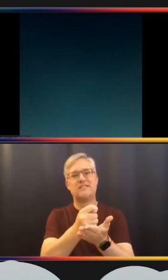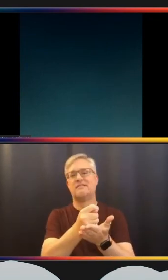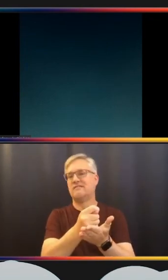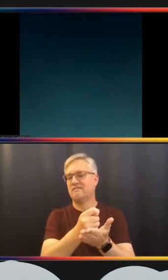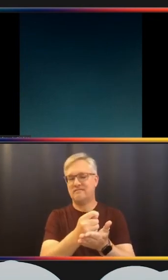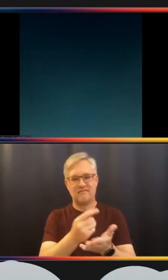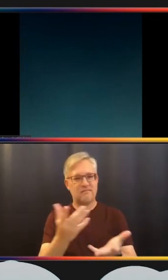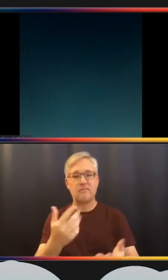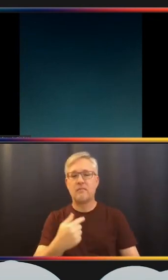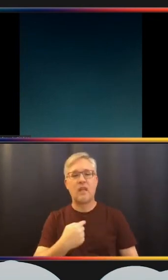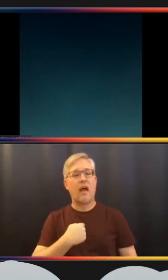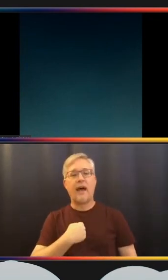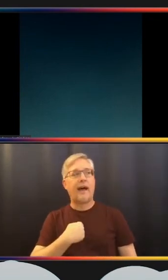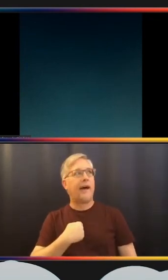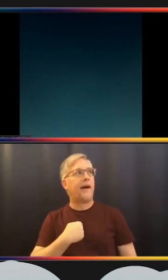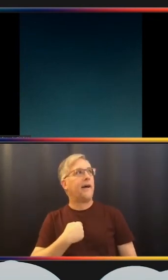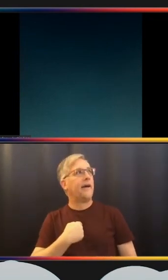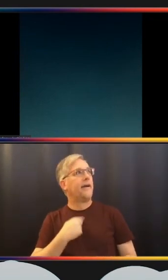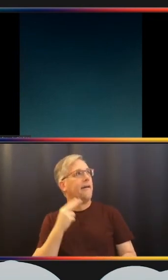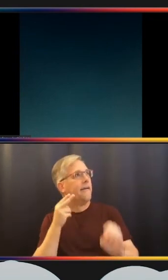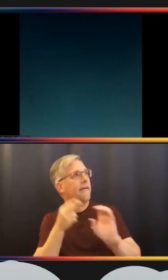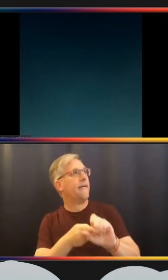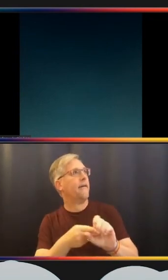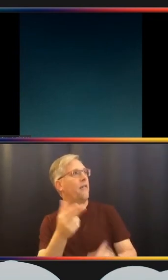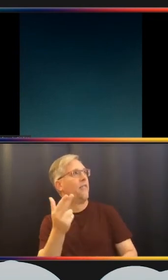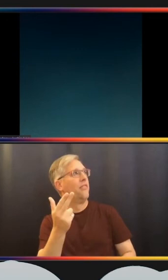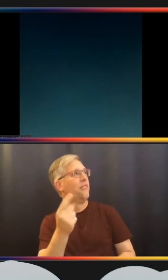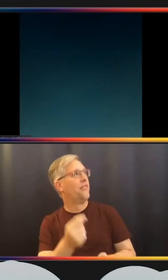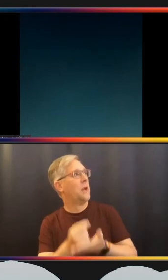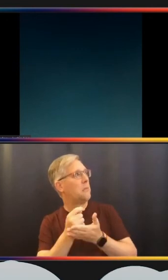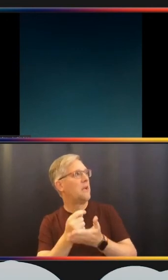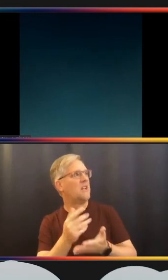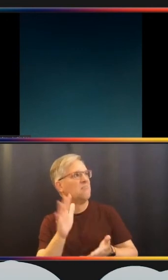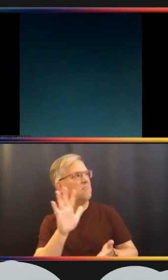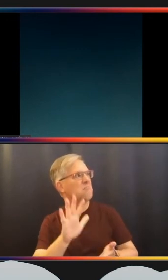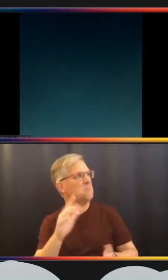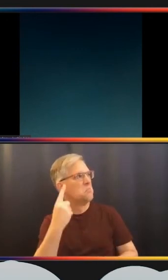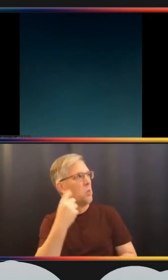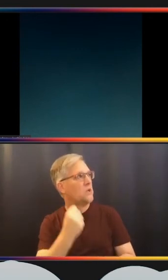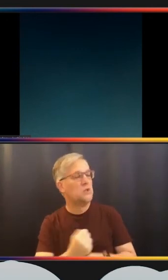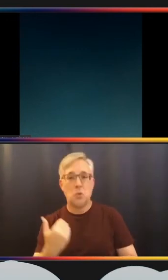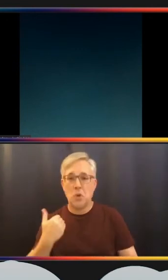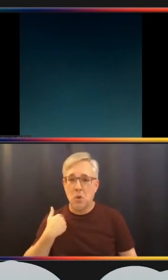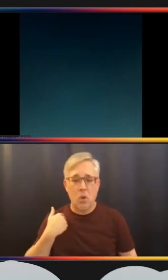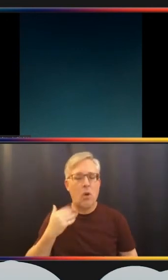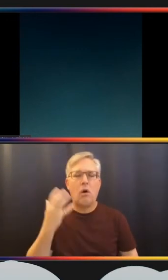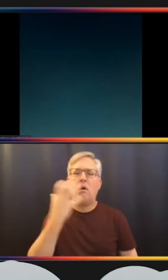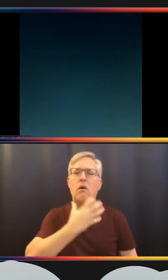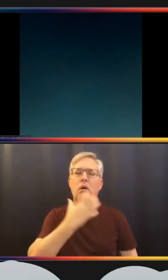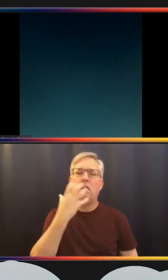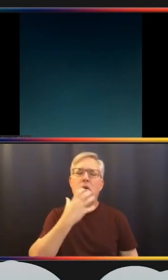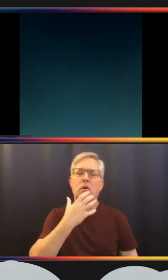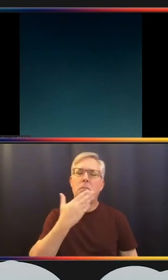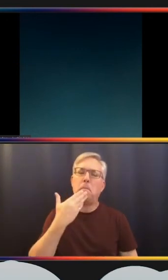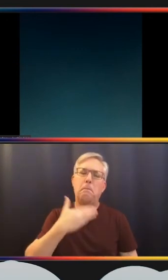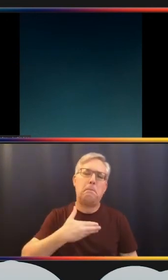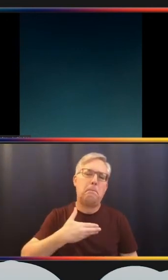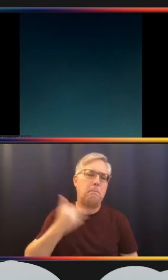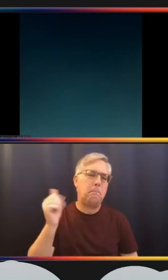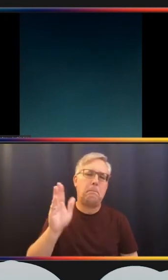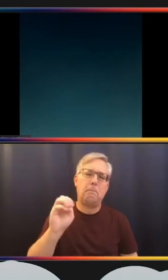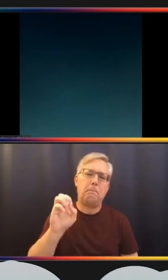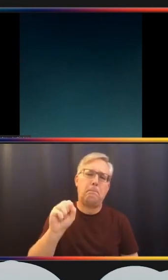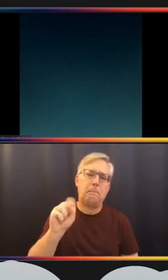I started therapy, my God, almost a year ago now, and it's been the best decision I ever made for myself.